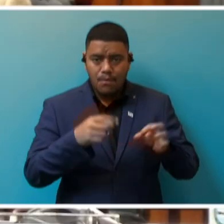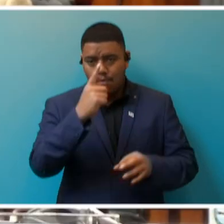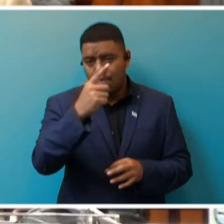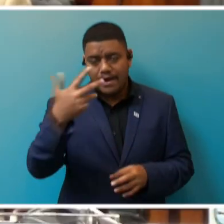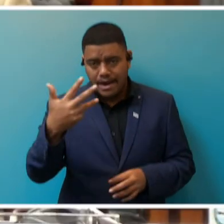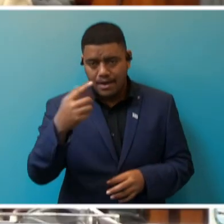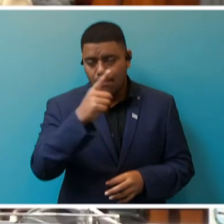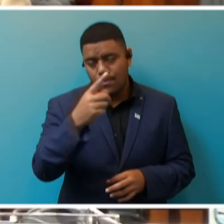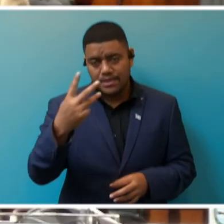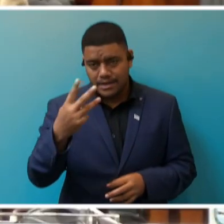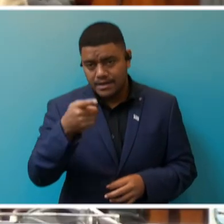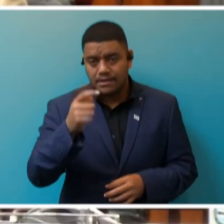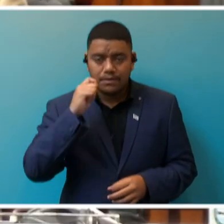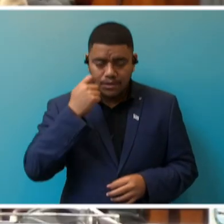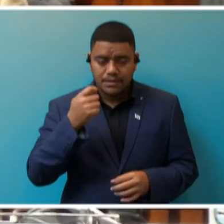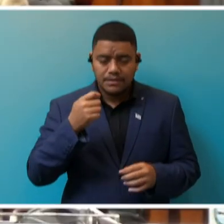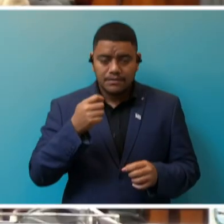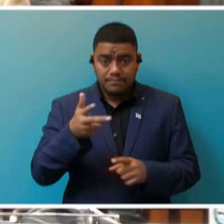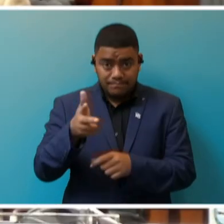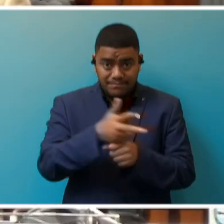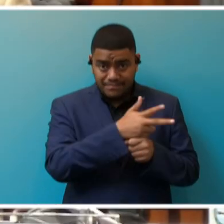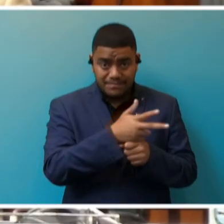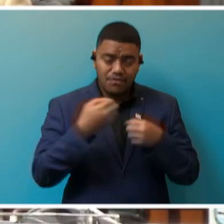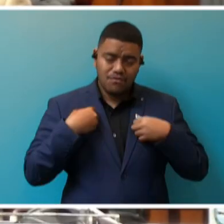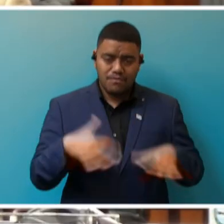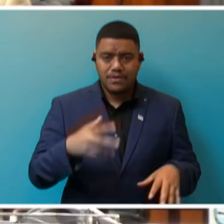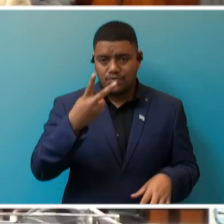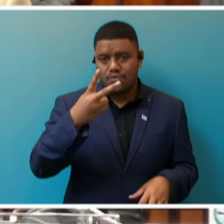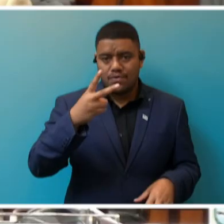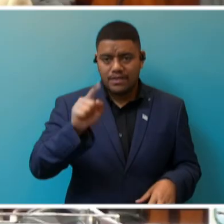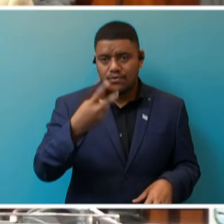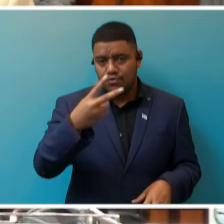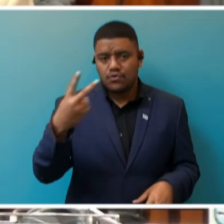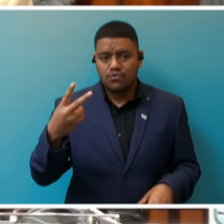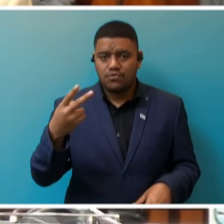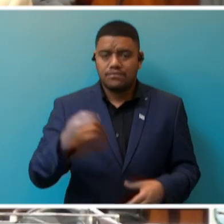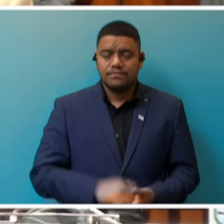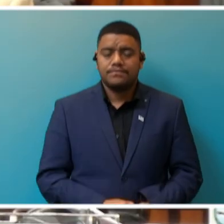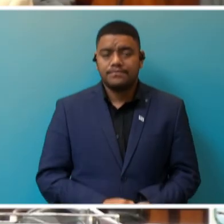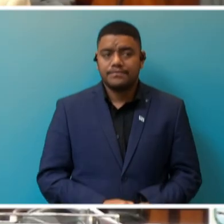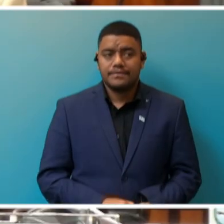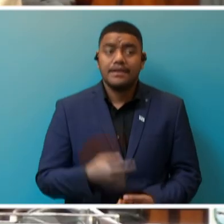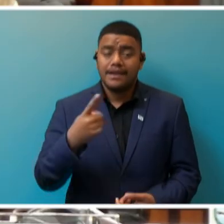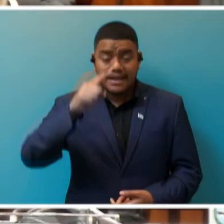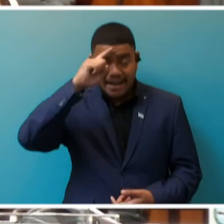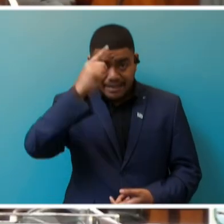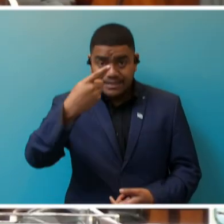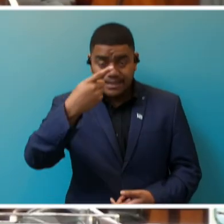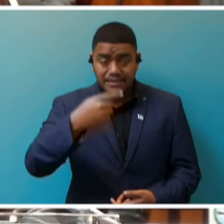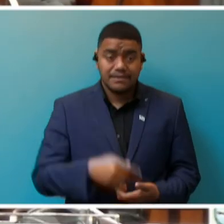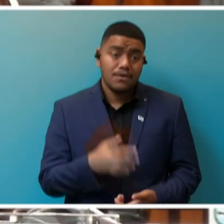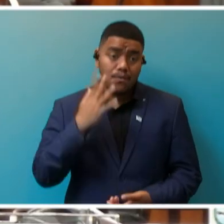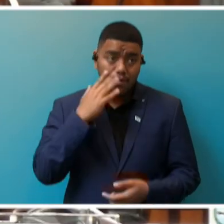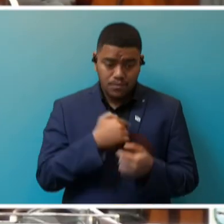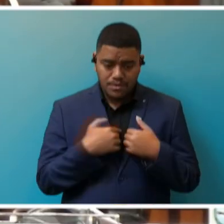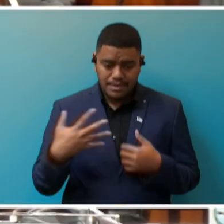11913, and this survey was completed in 2022. And the understanding when we took the